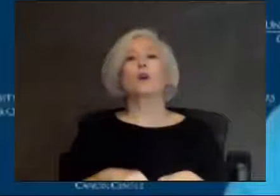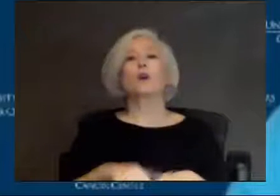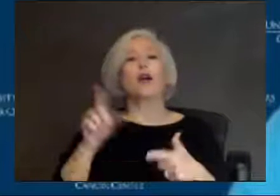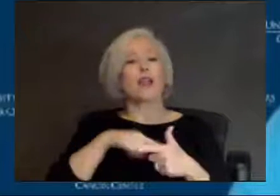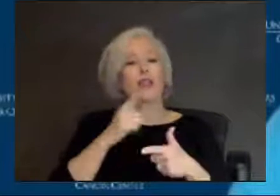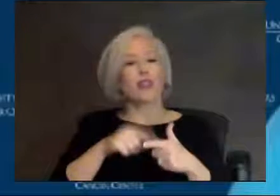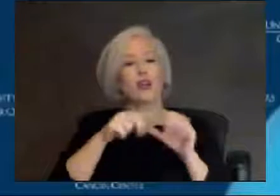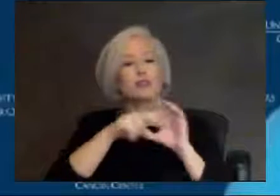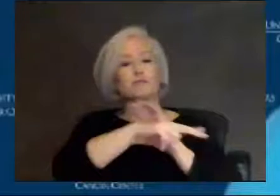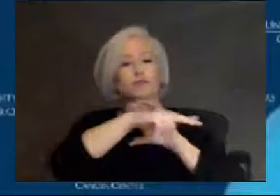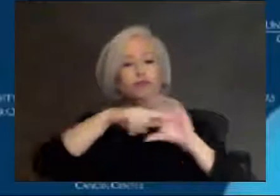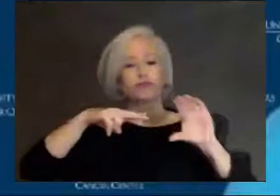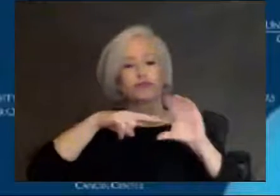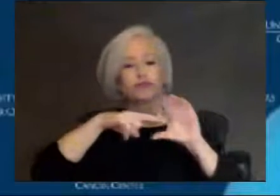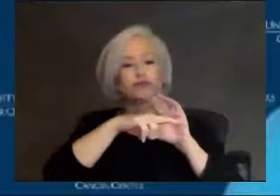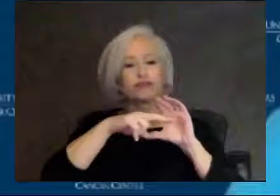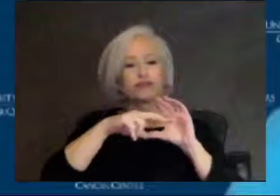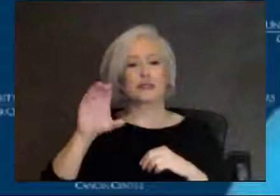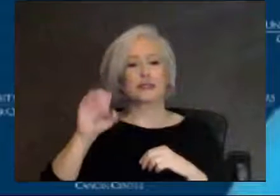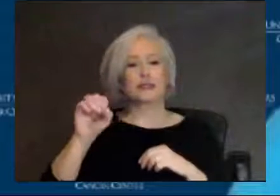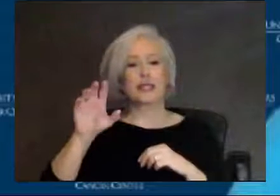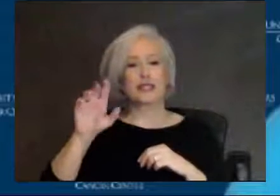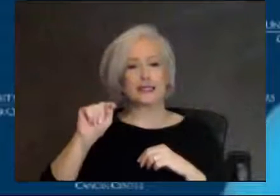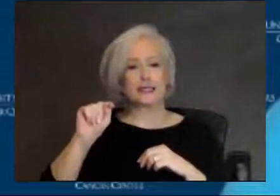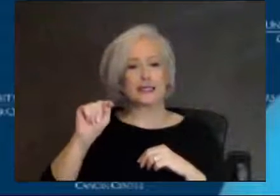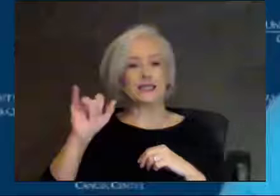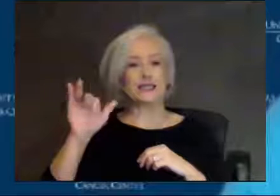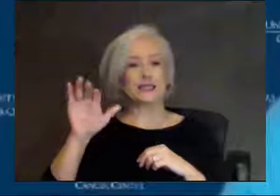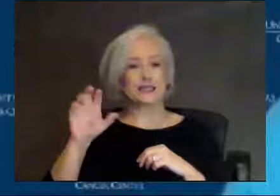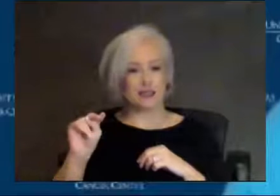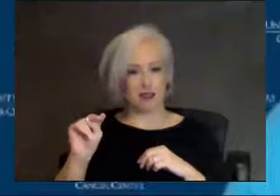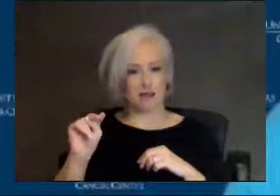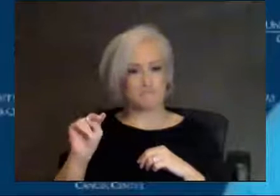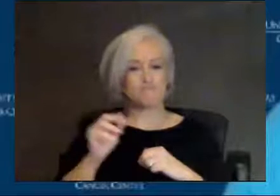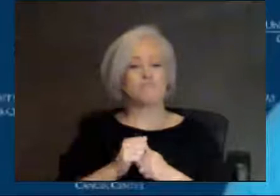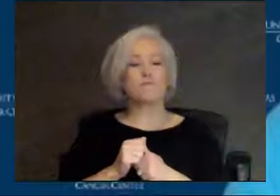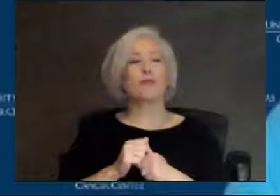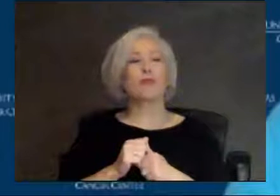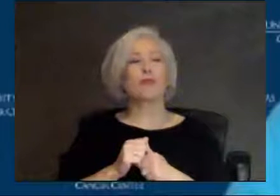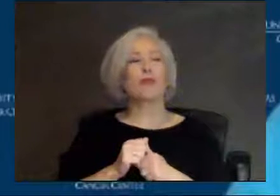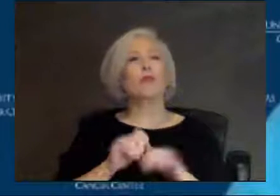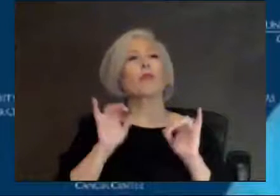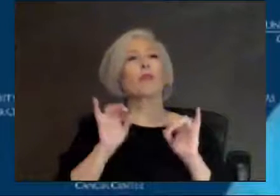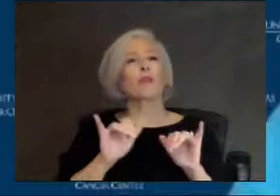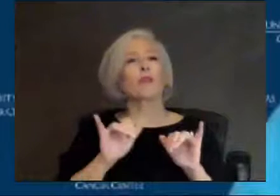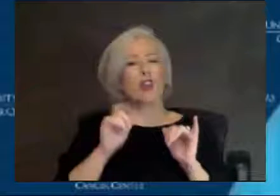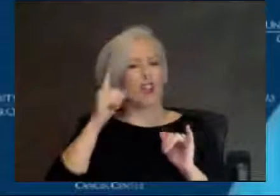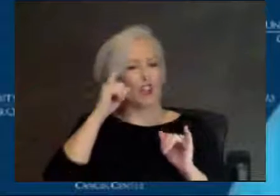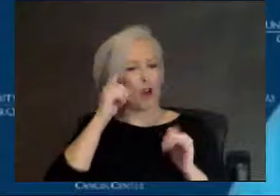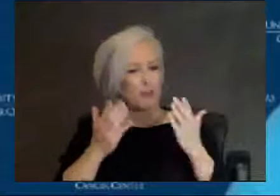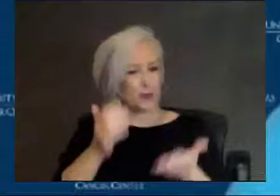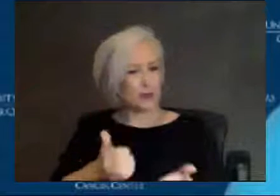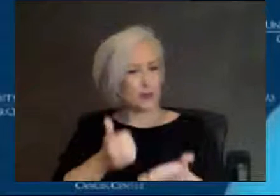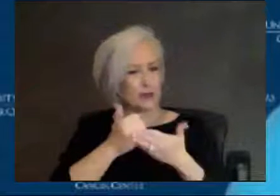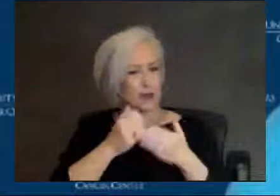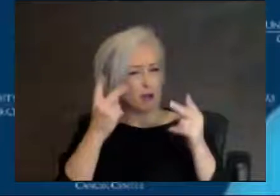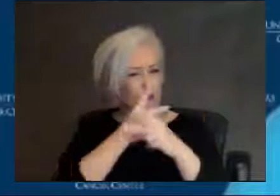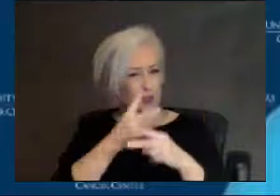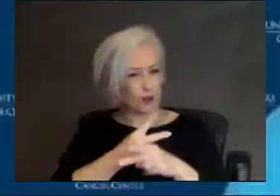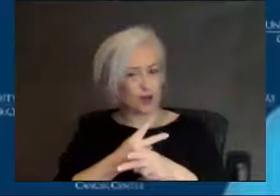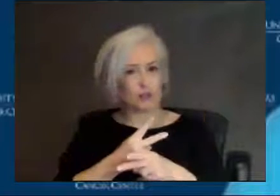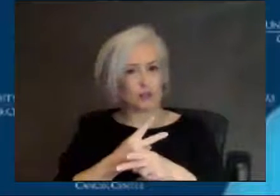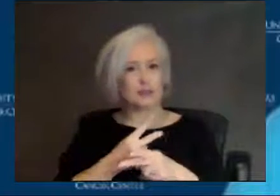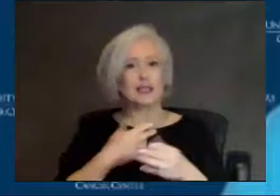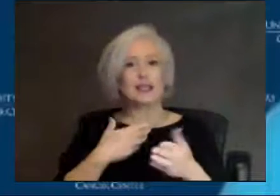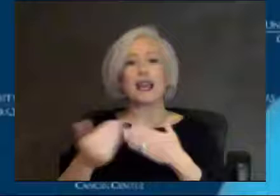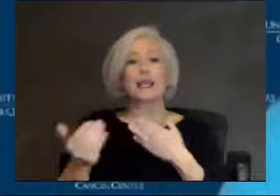scan, thinking that might at least give us some insight. And I remember on Friday, late Friday afternoon, she called us